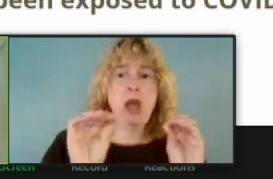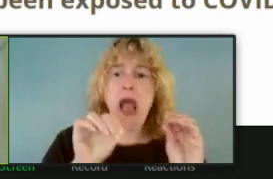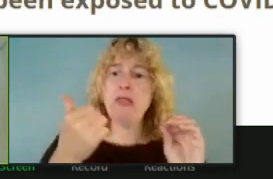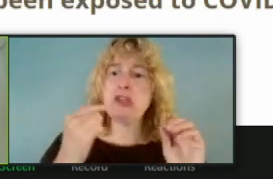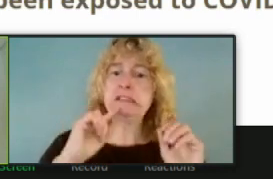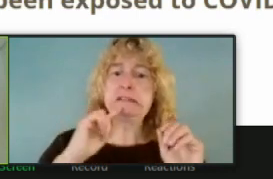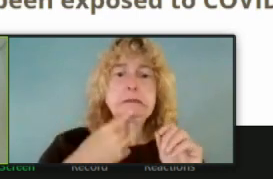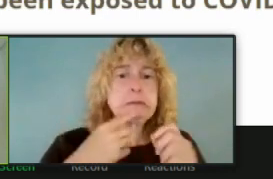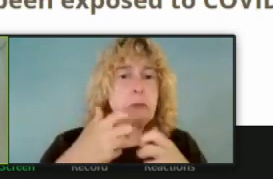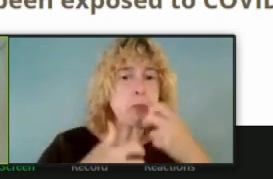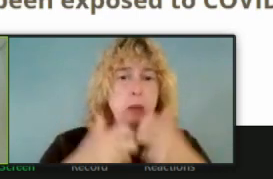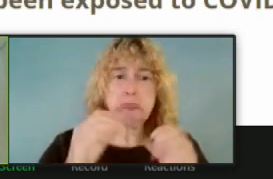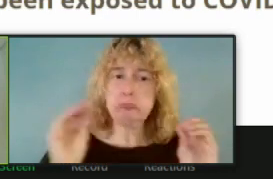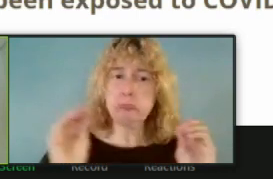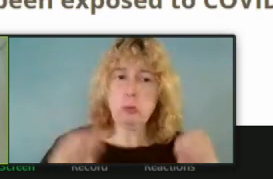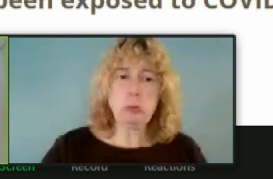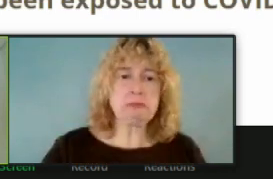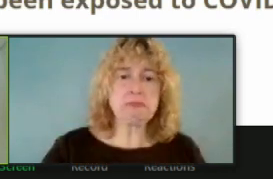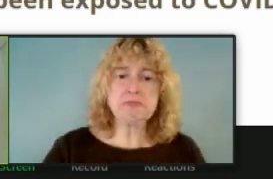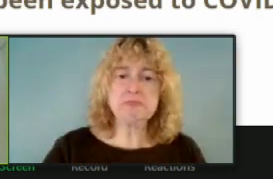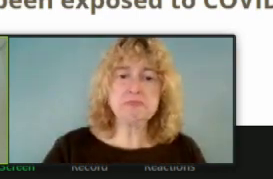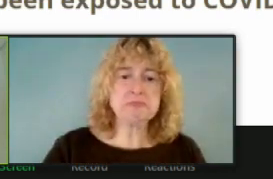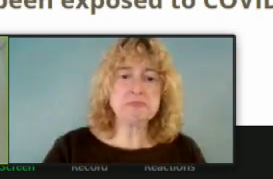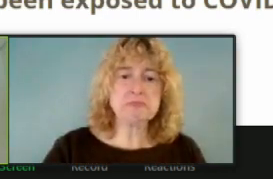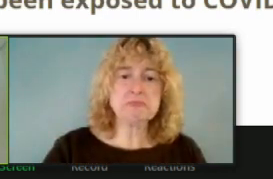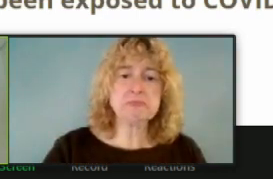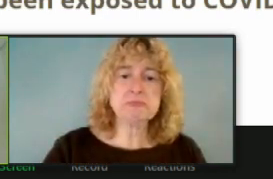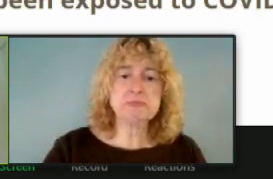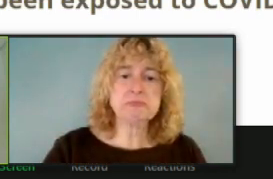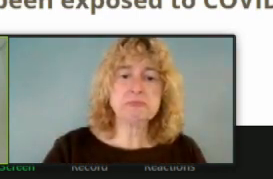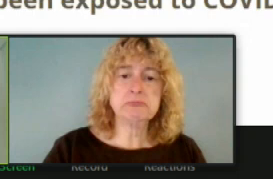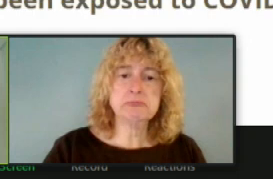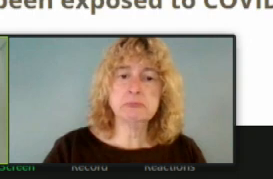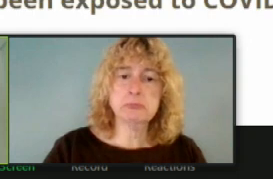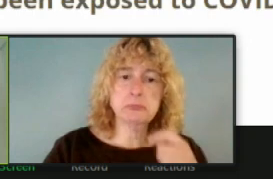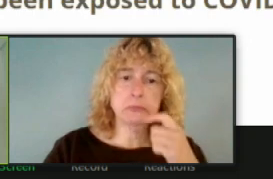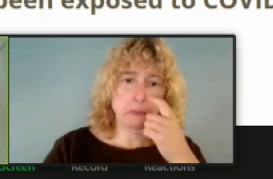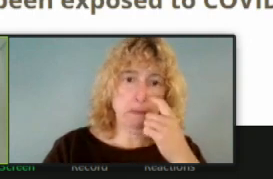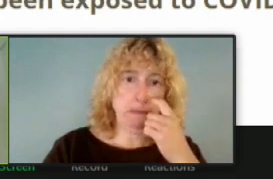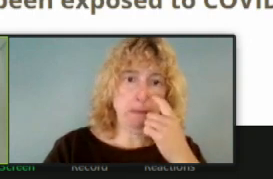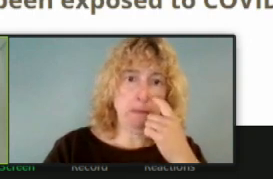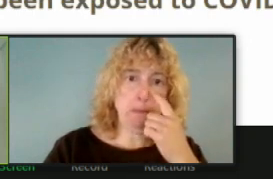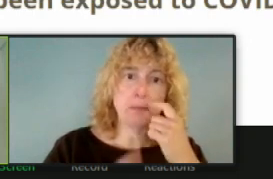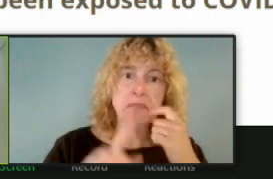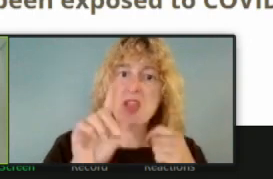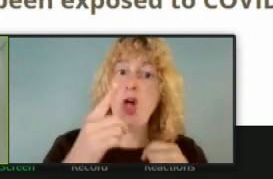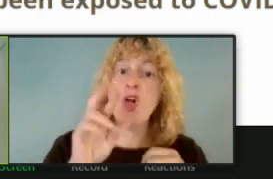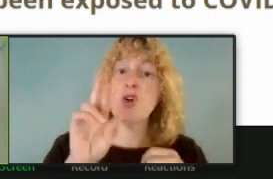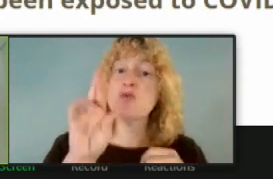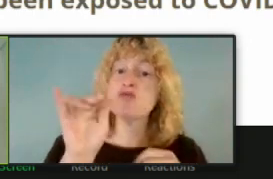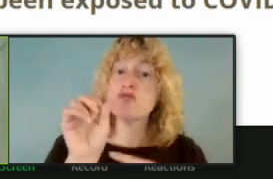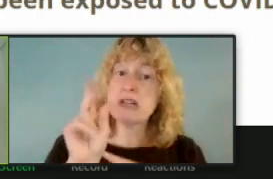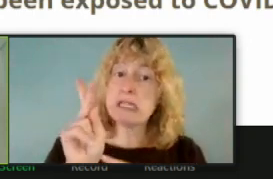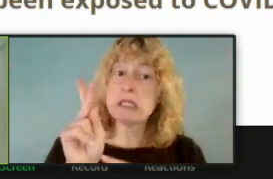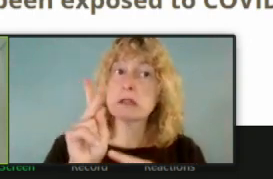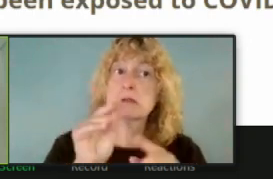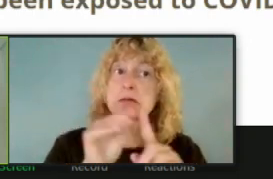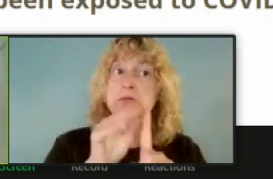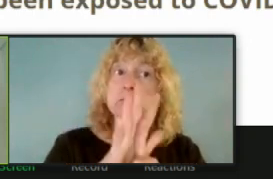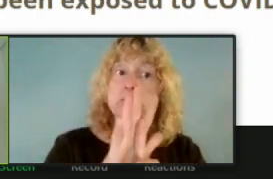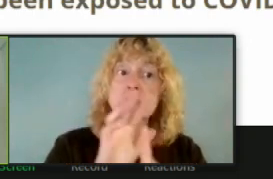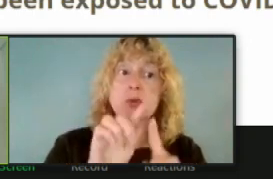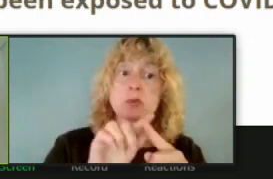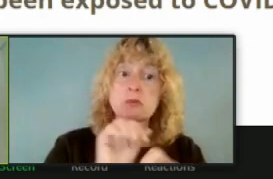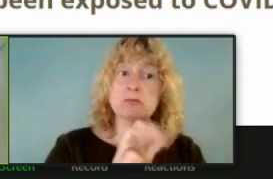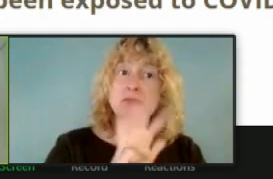medical problems. And the only risk factor for him to be exposed to COVID-19 was that his mother was working in a nursing